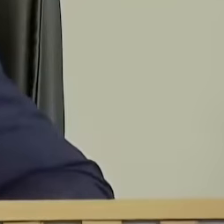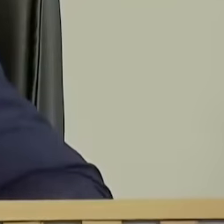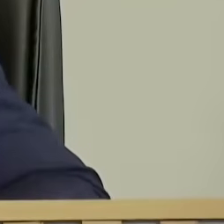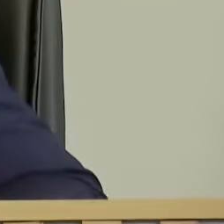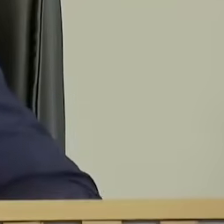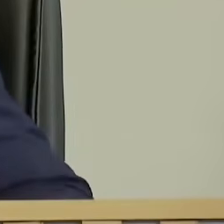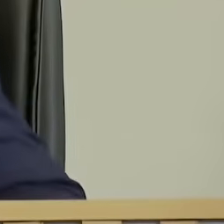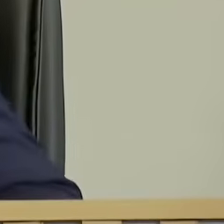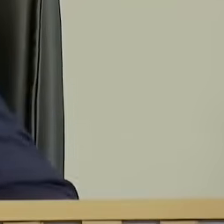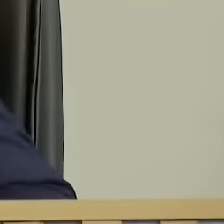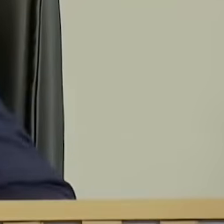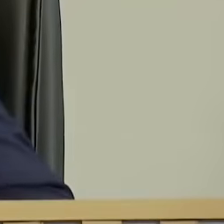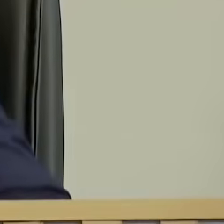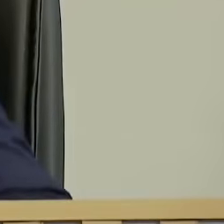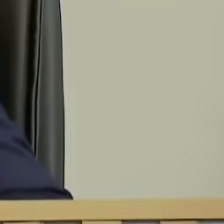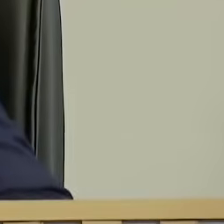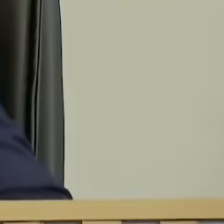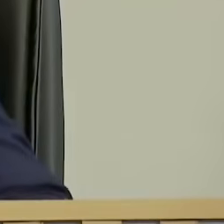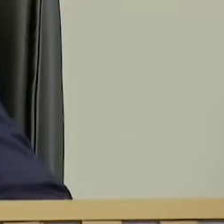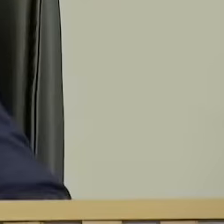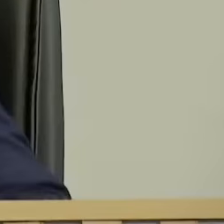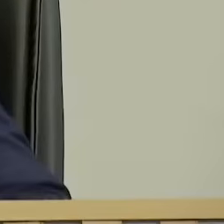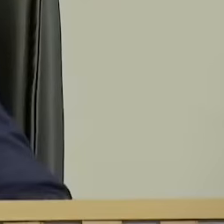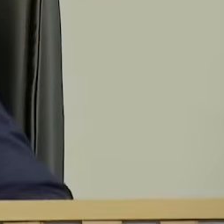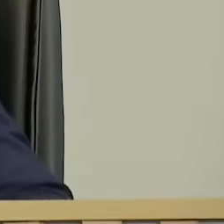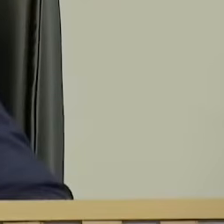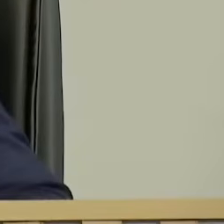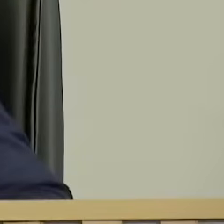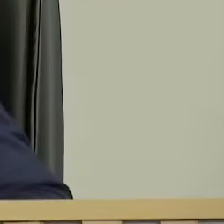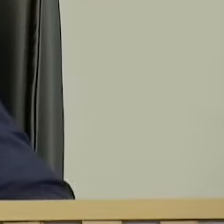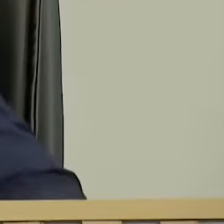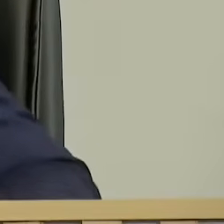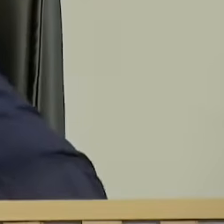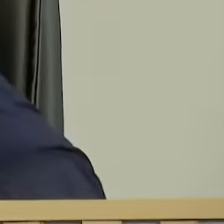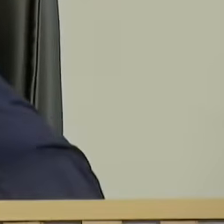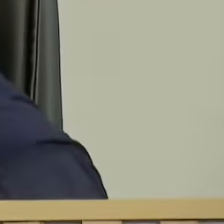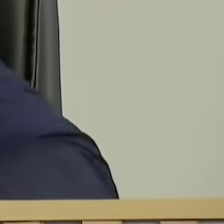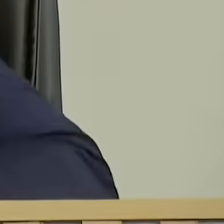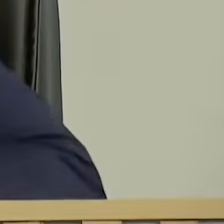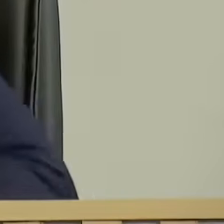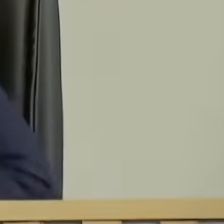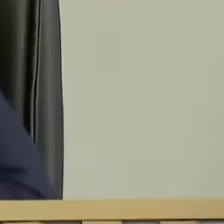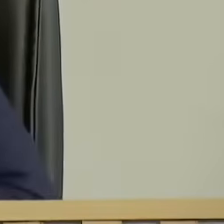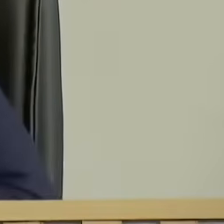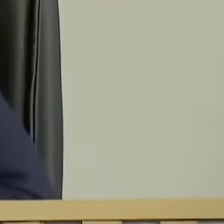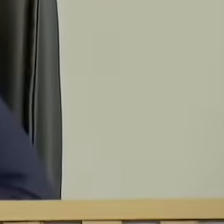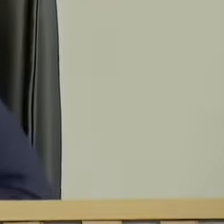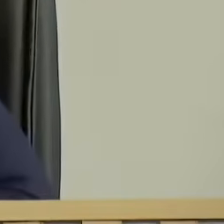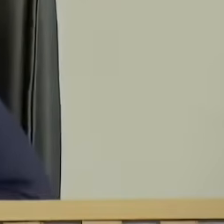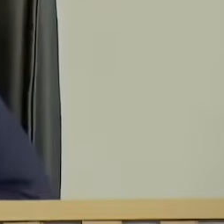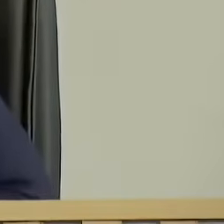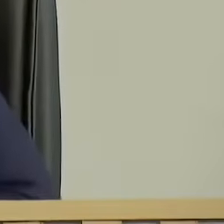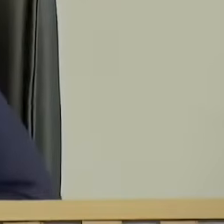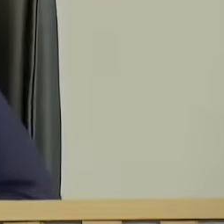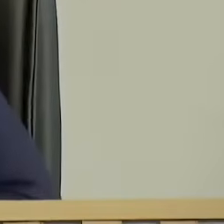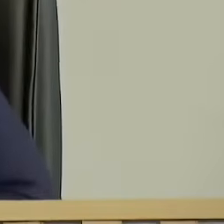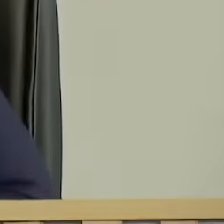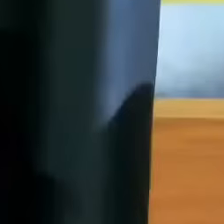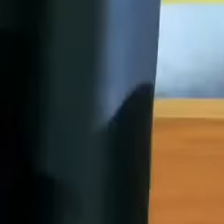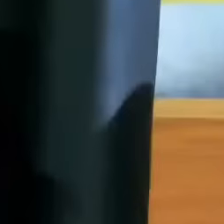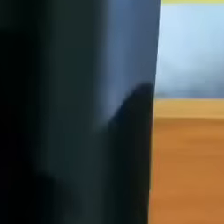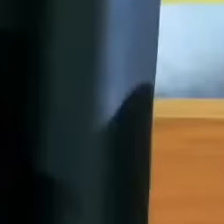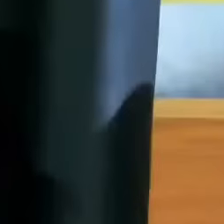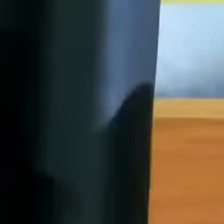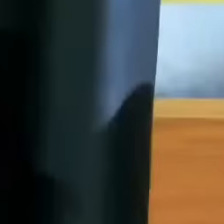of the word oversee might have English encroachment, but all one word is saying is